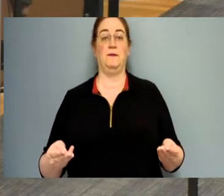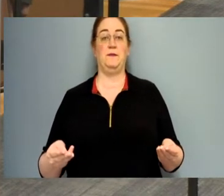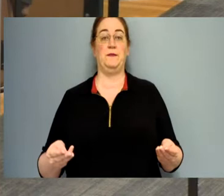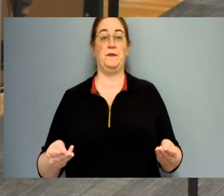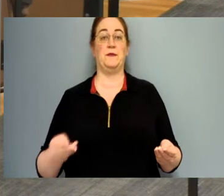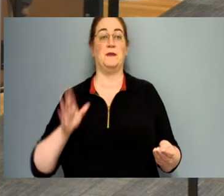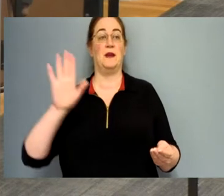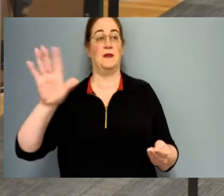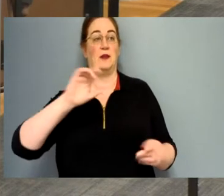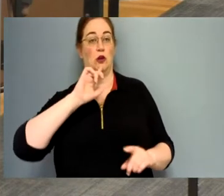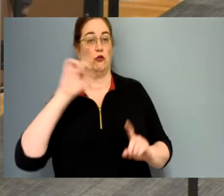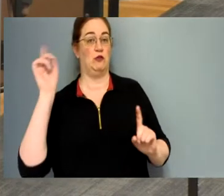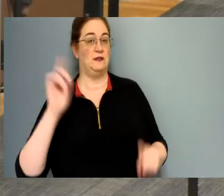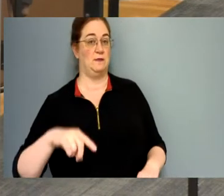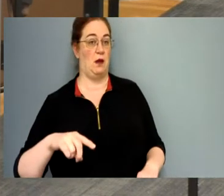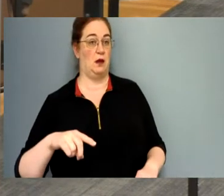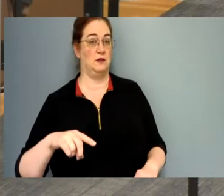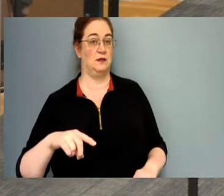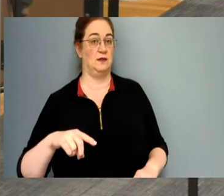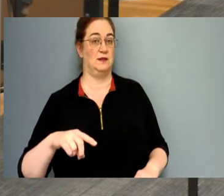their response is